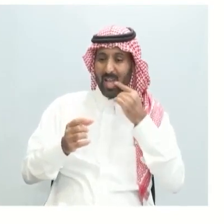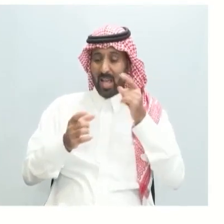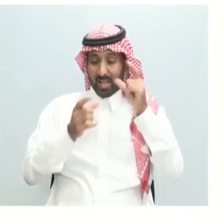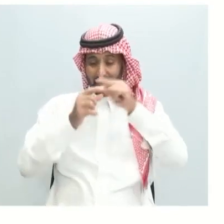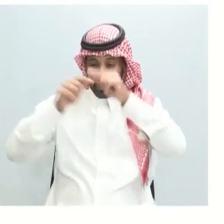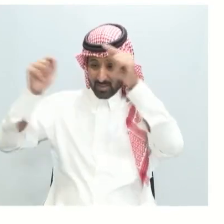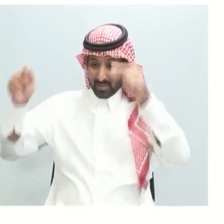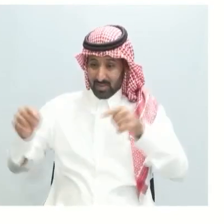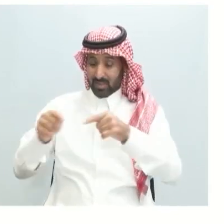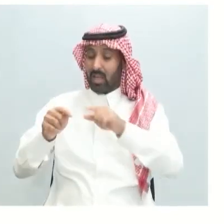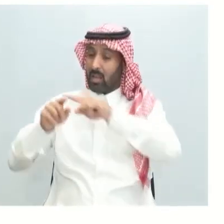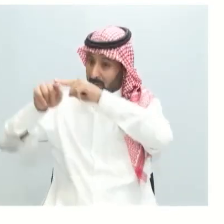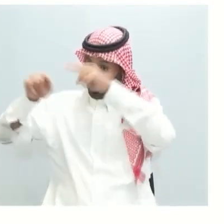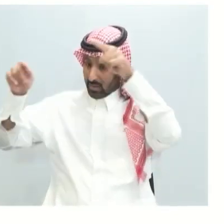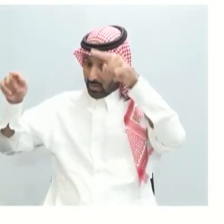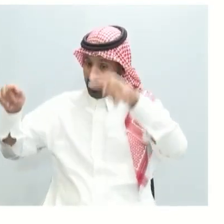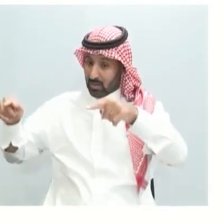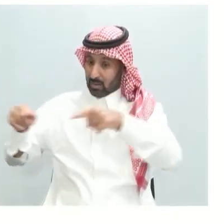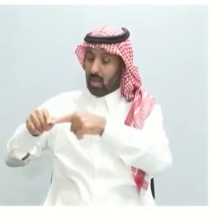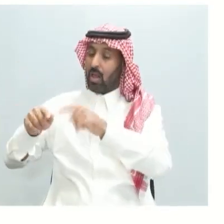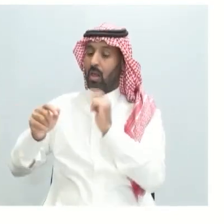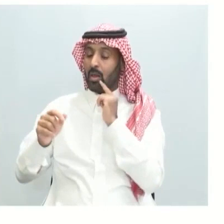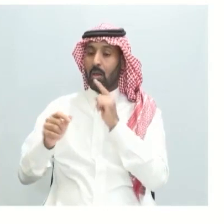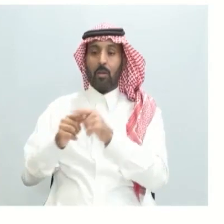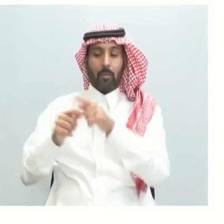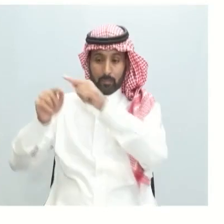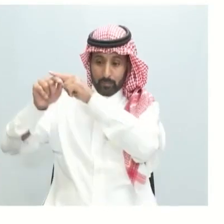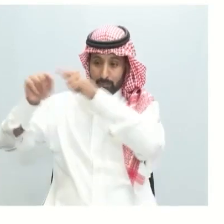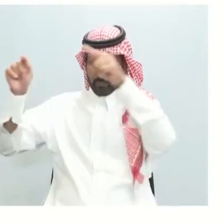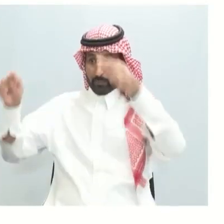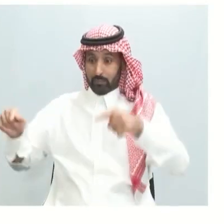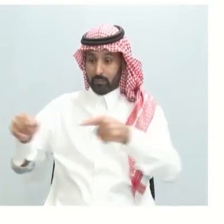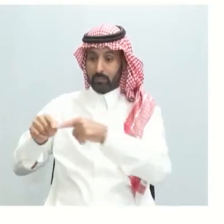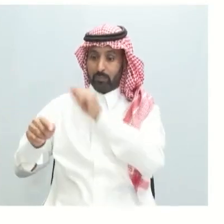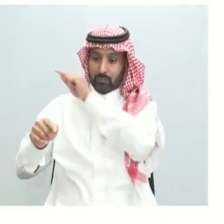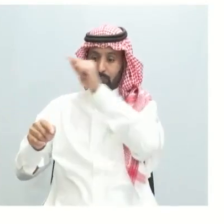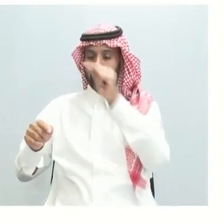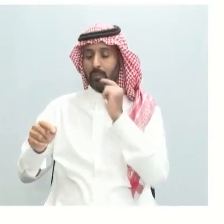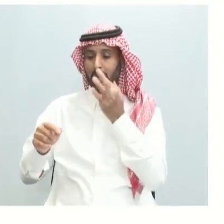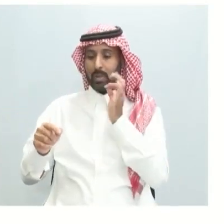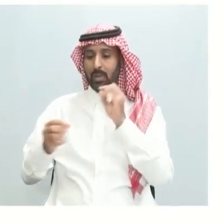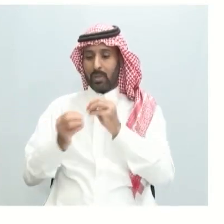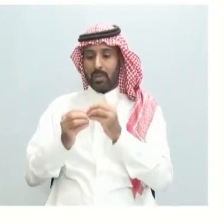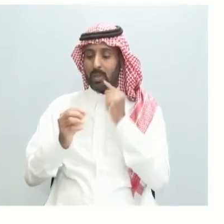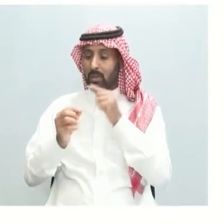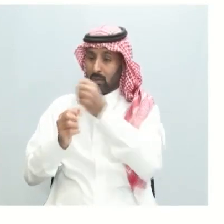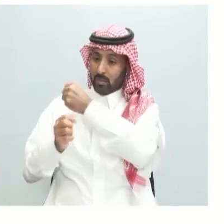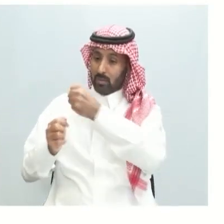framed square windows. The palace walls are dotted with small white framed square windows.